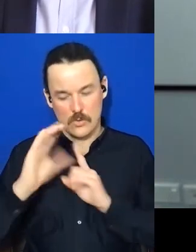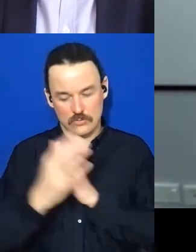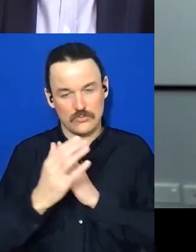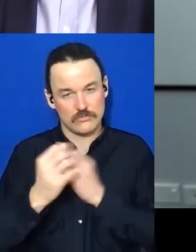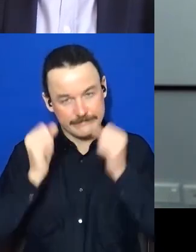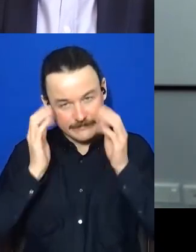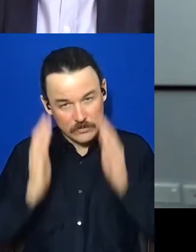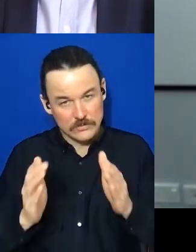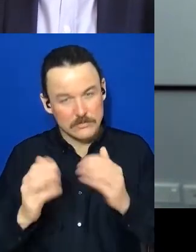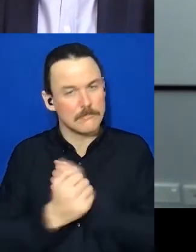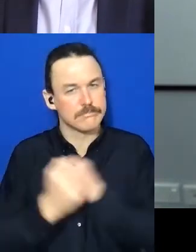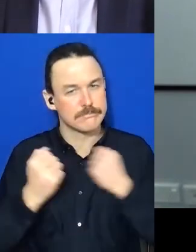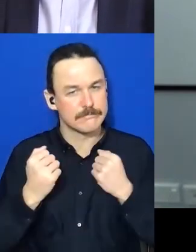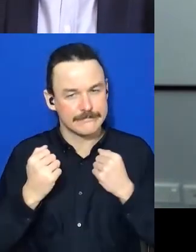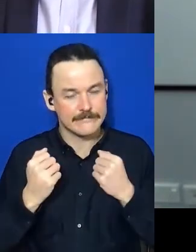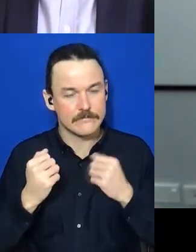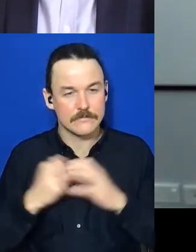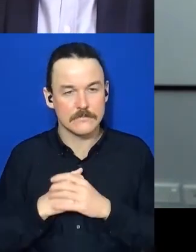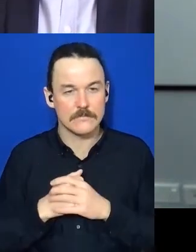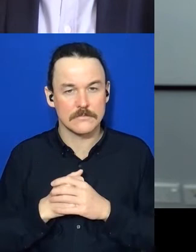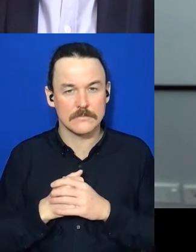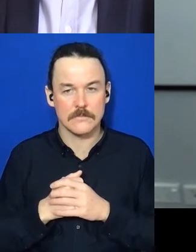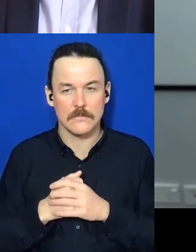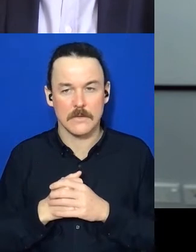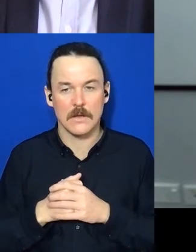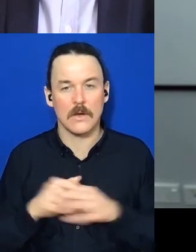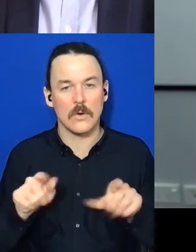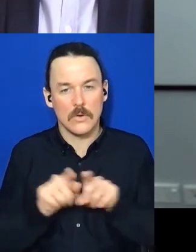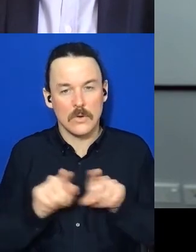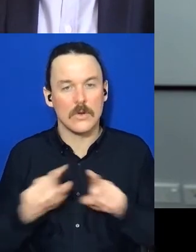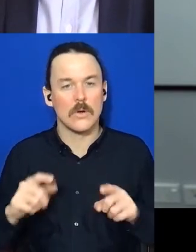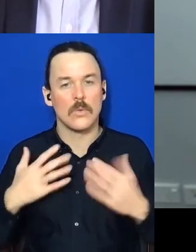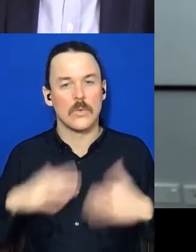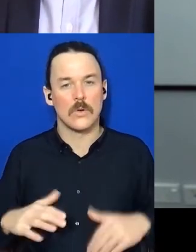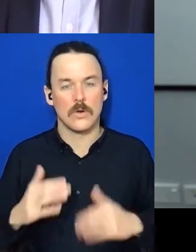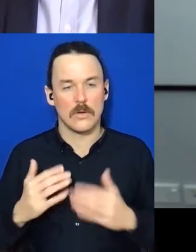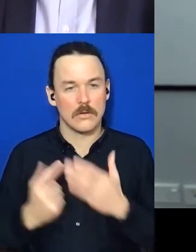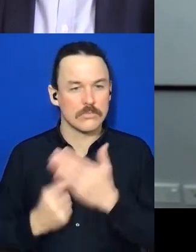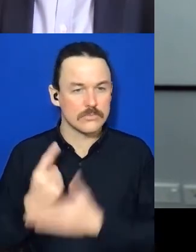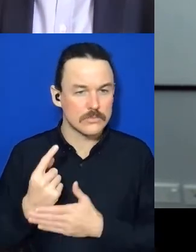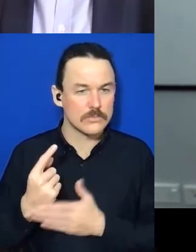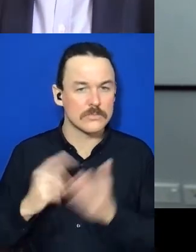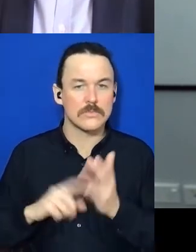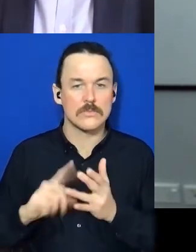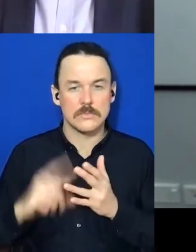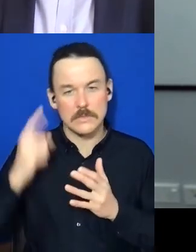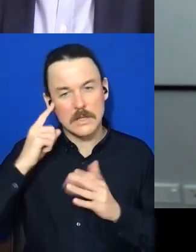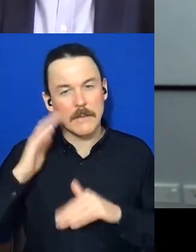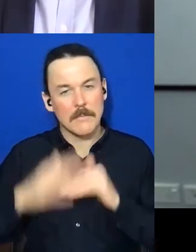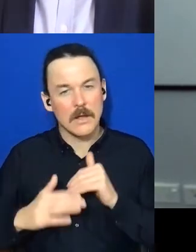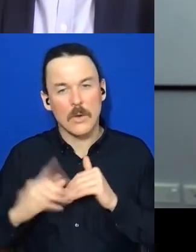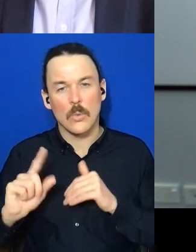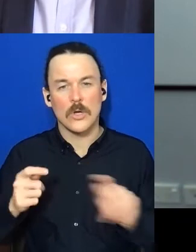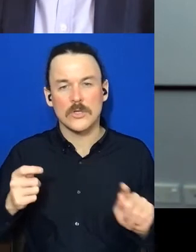balanced with an opportunity to think about what the justice piece of all of that means